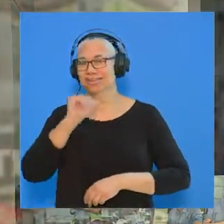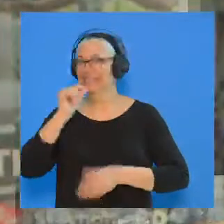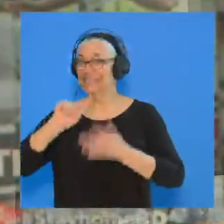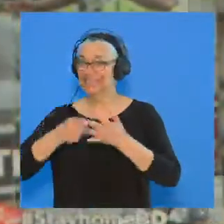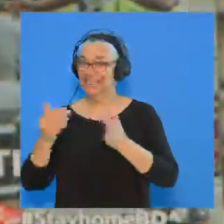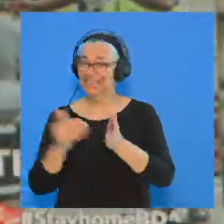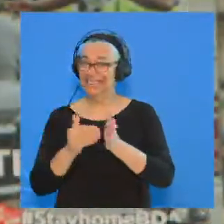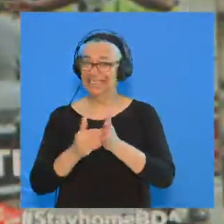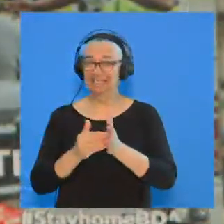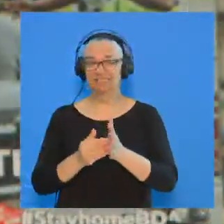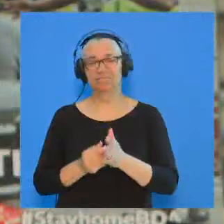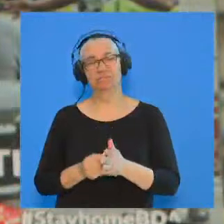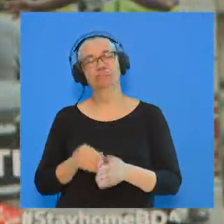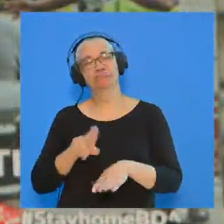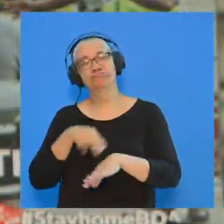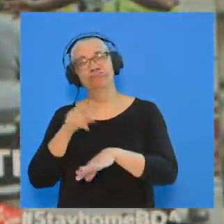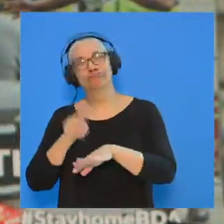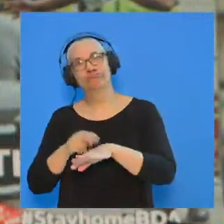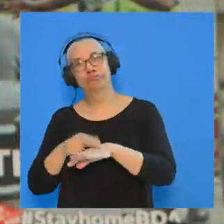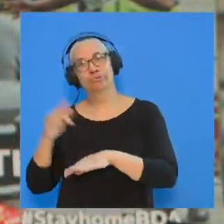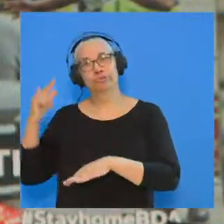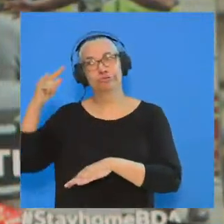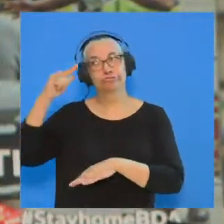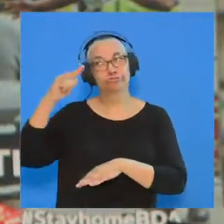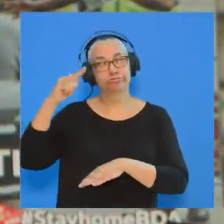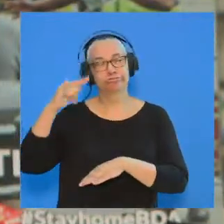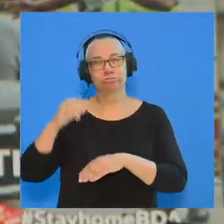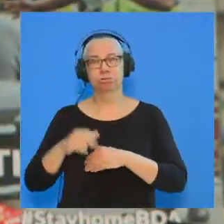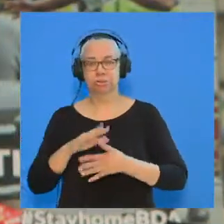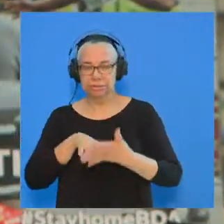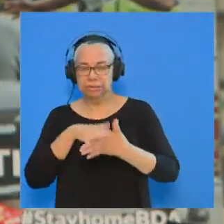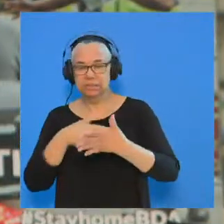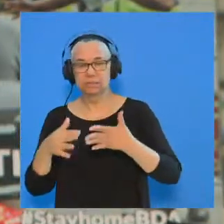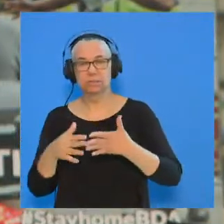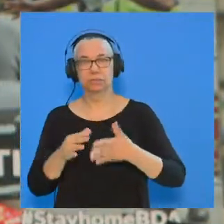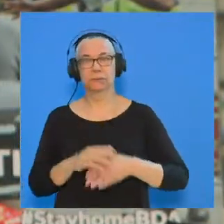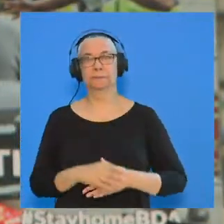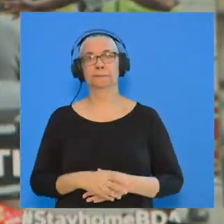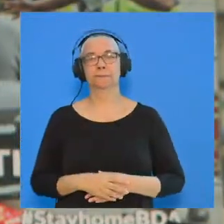flights are rescheduled. In the main, we are looking at alternate